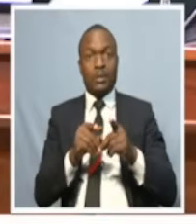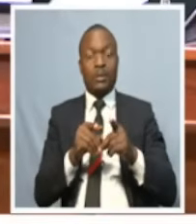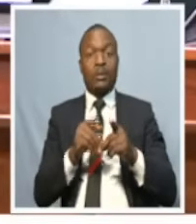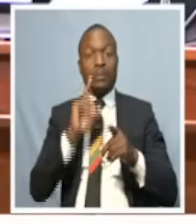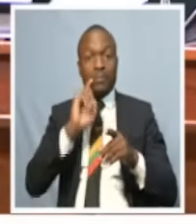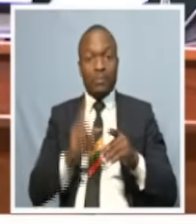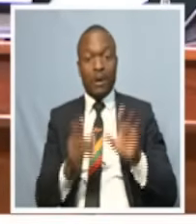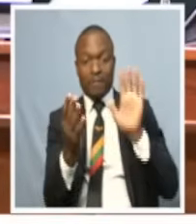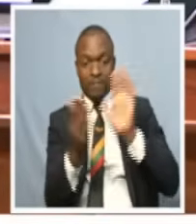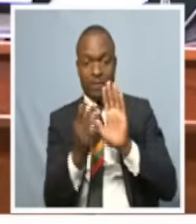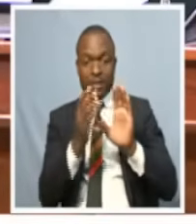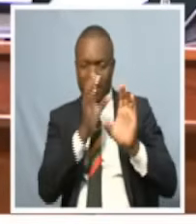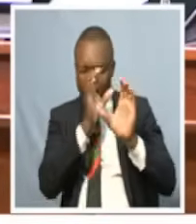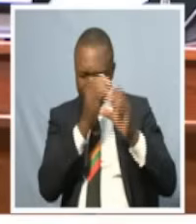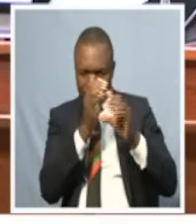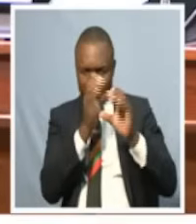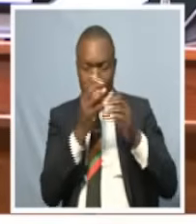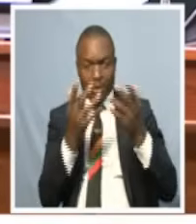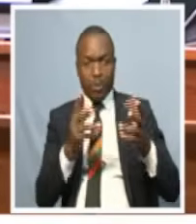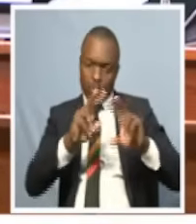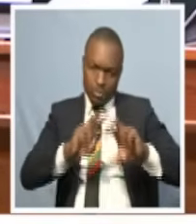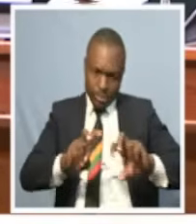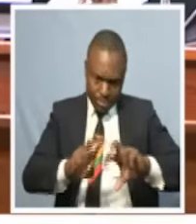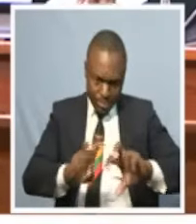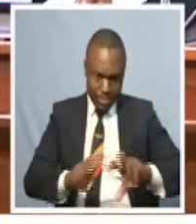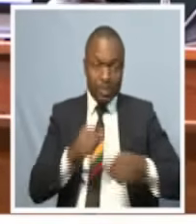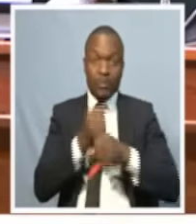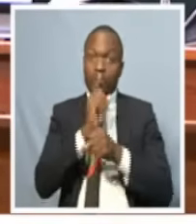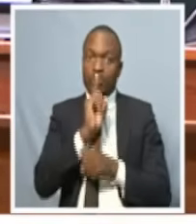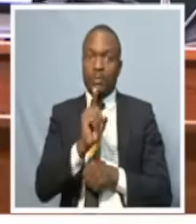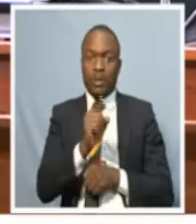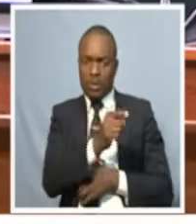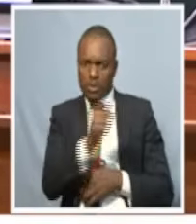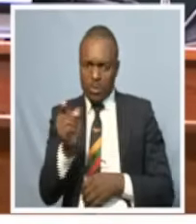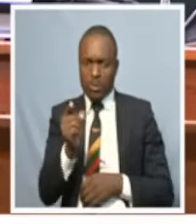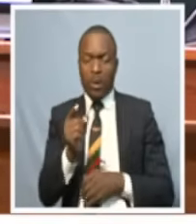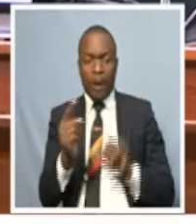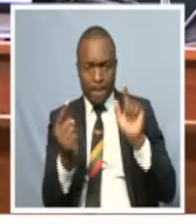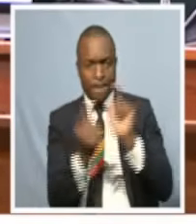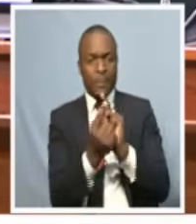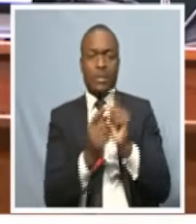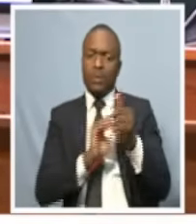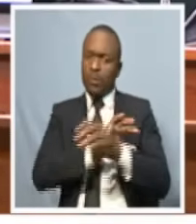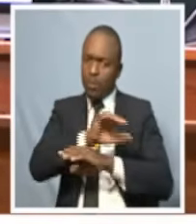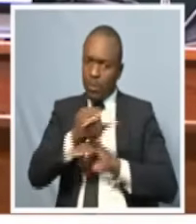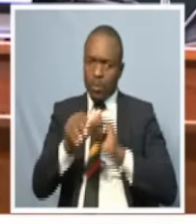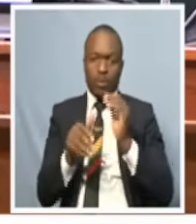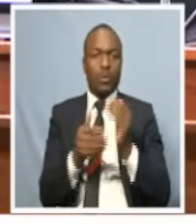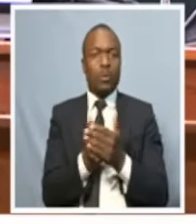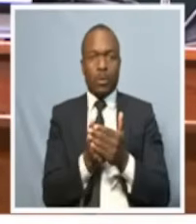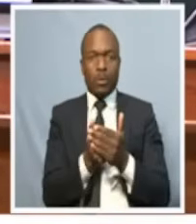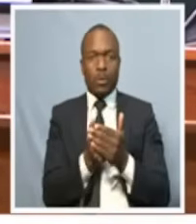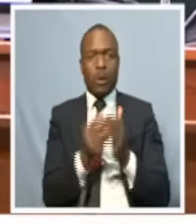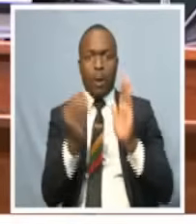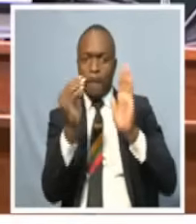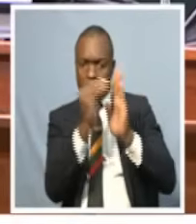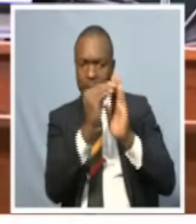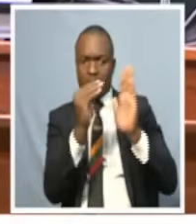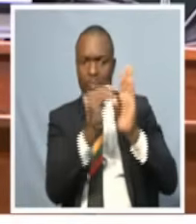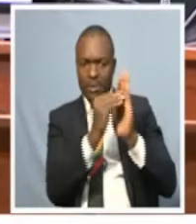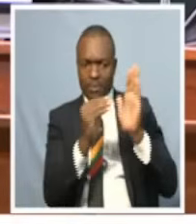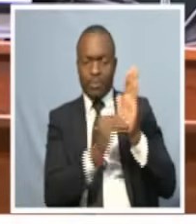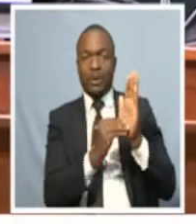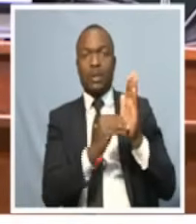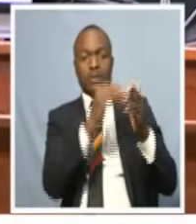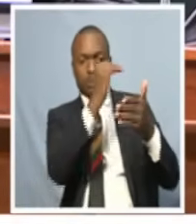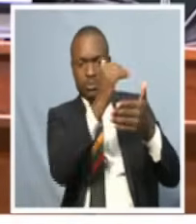and verification processes to ensure that only those who meet all prescribed standards proceed